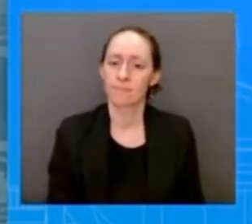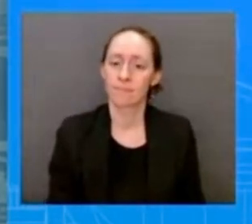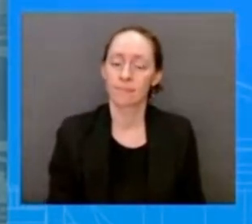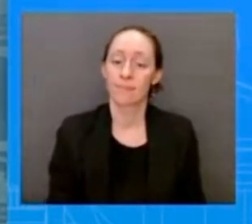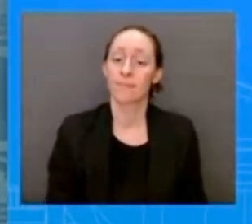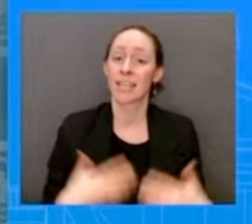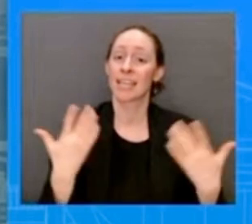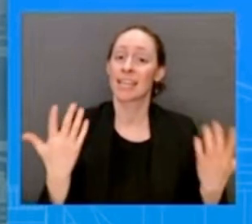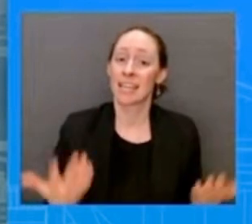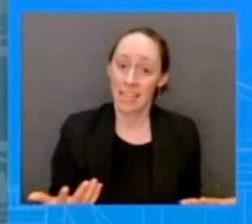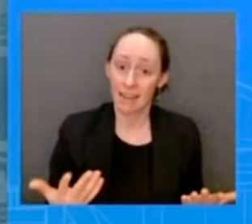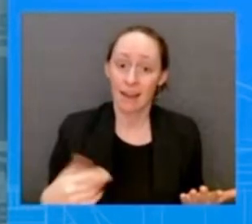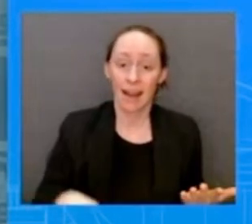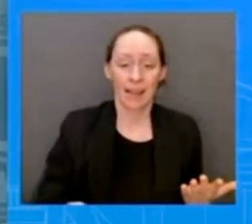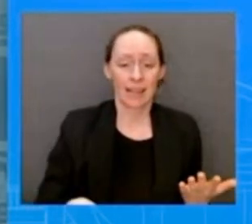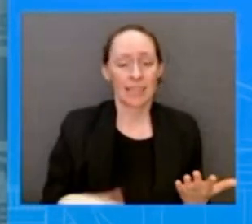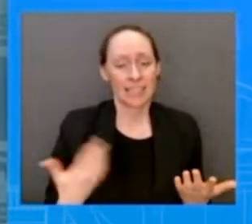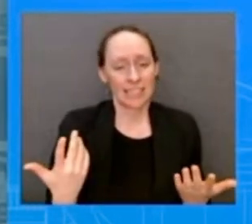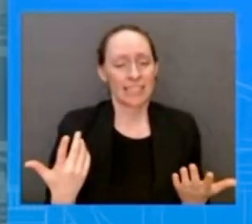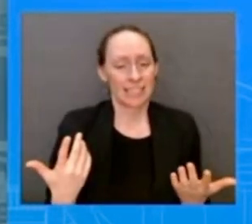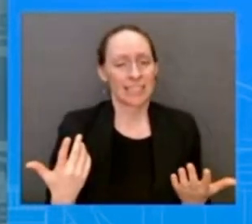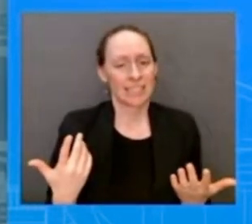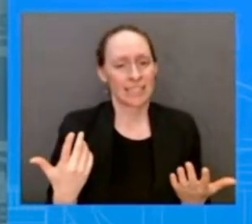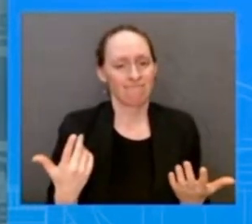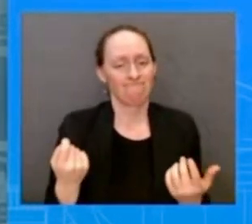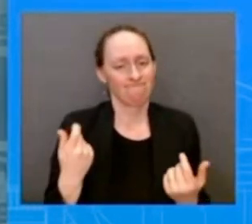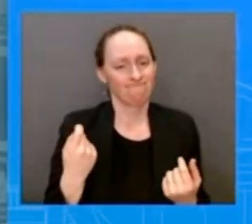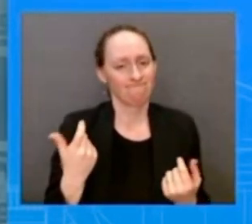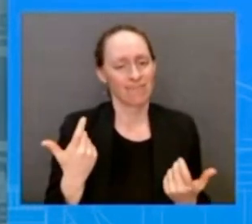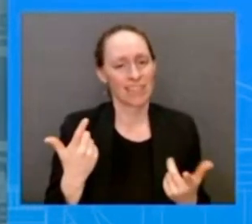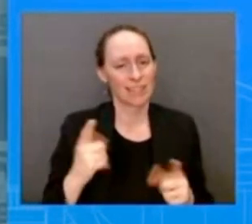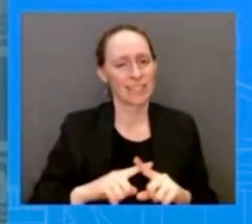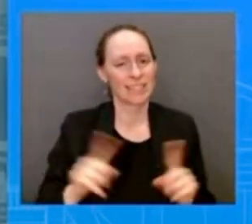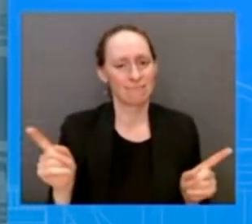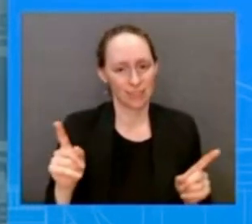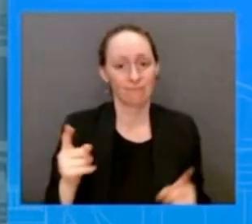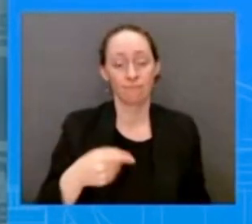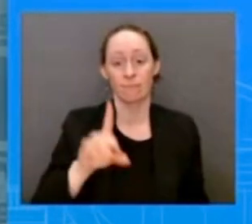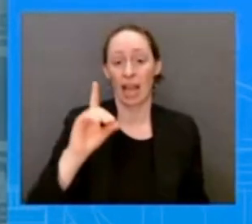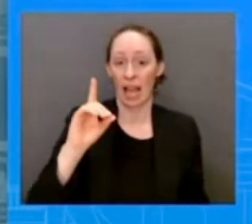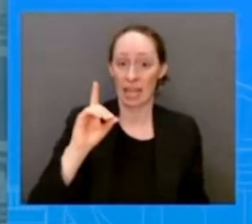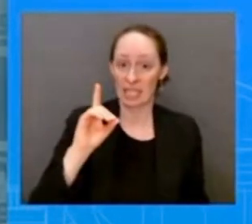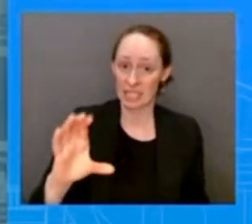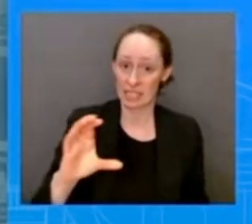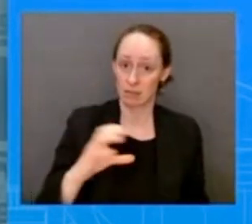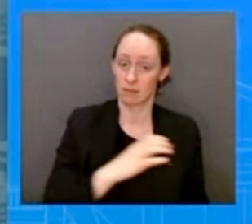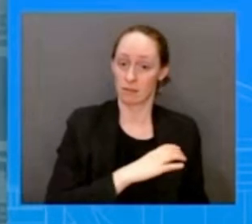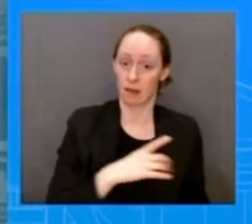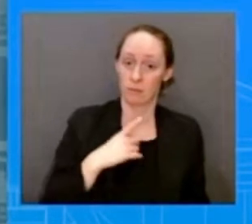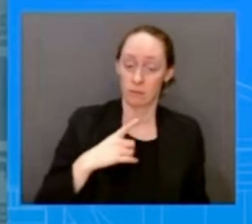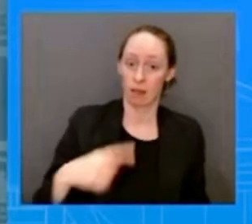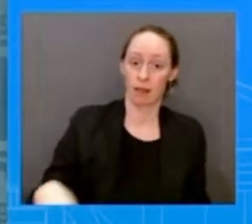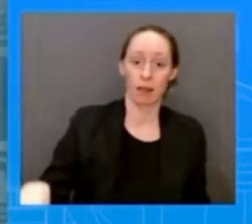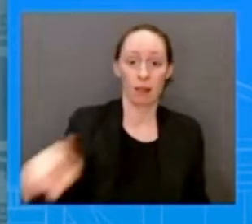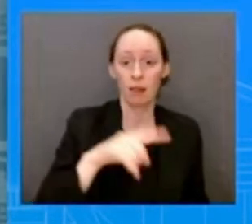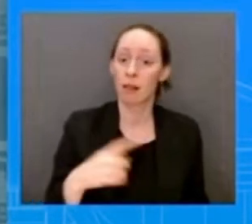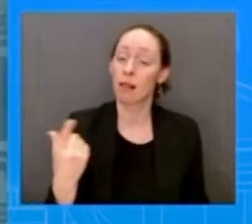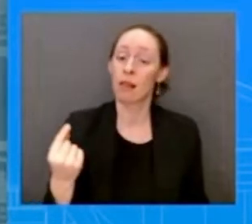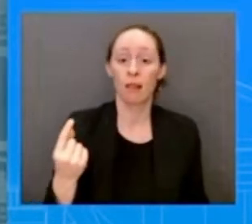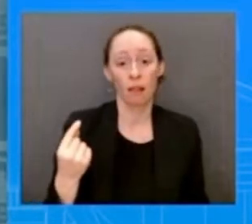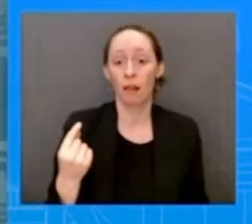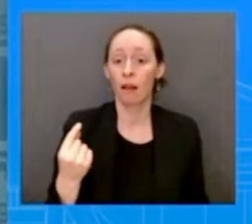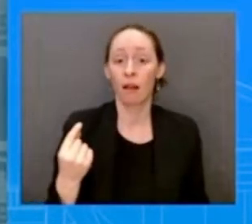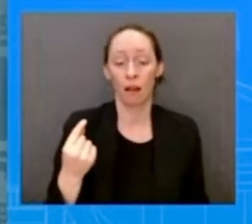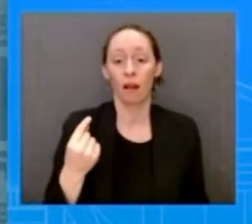very different. This is the D.C. Council put changes forward over the mayor's objections, and the president doesn't support changes